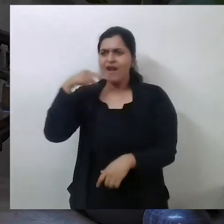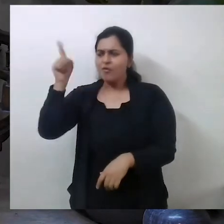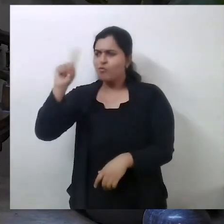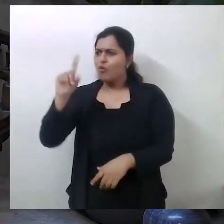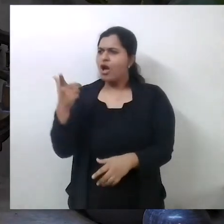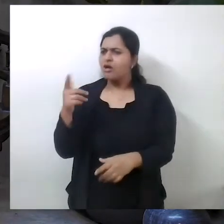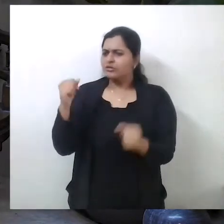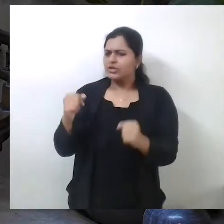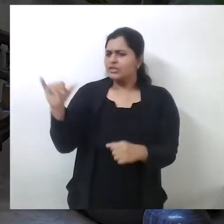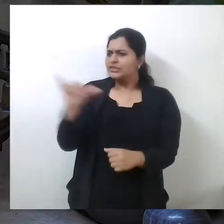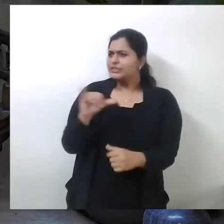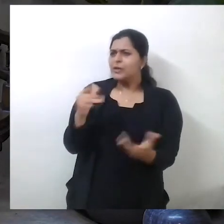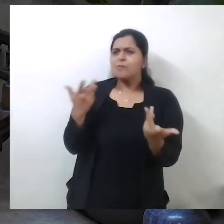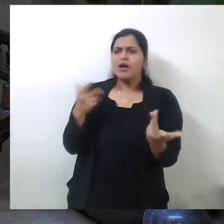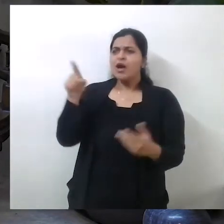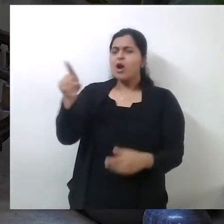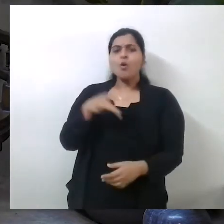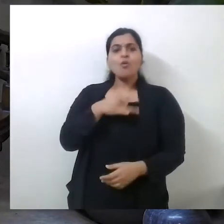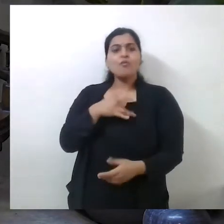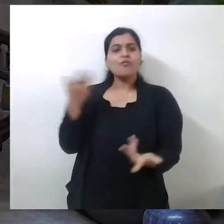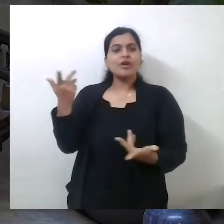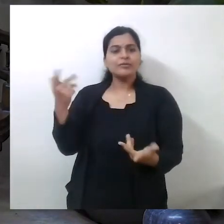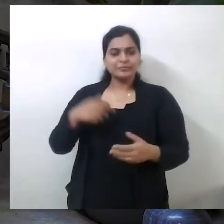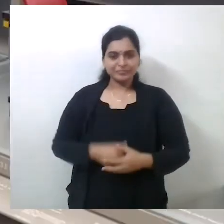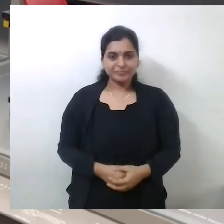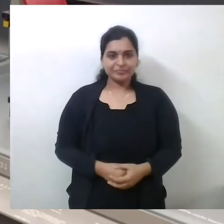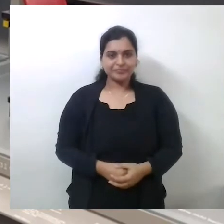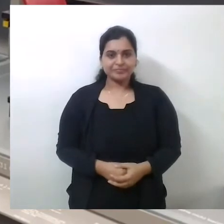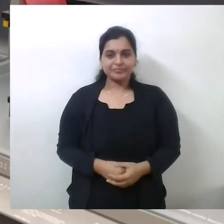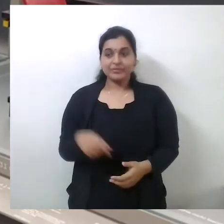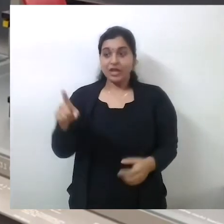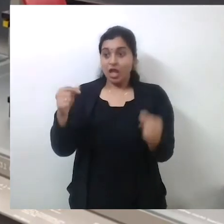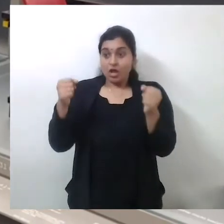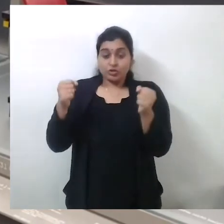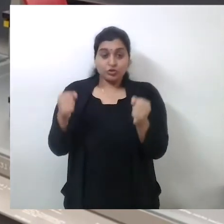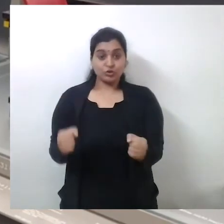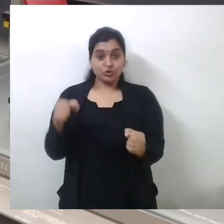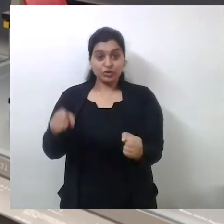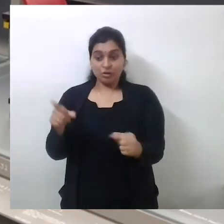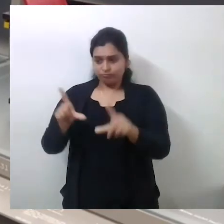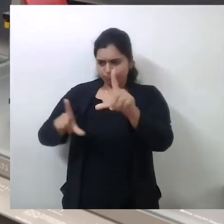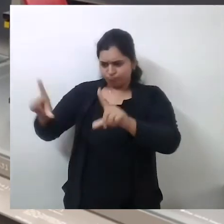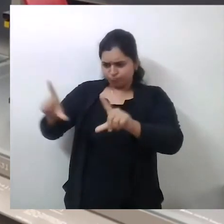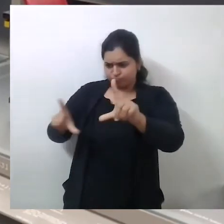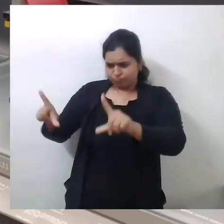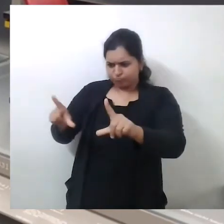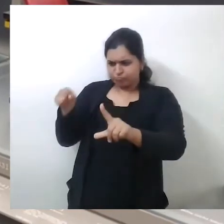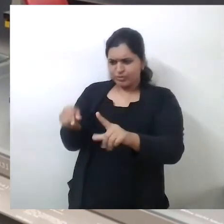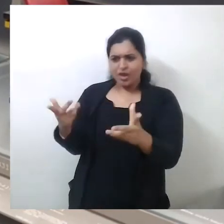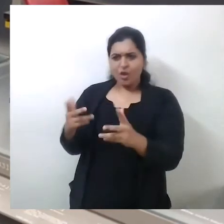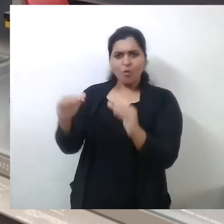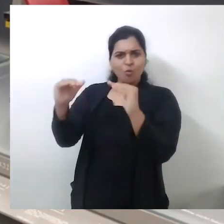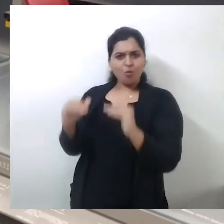the similarities between them, particularly in the case of the red-blue chair? The chair is a very architectural chair because it's all about